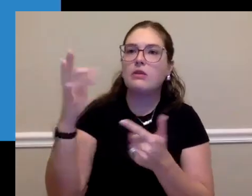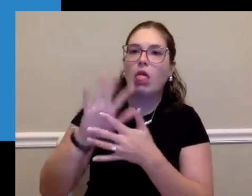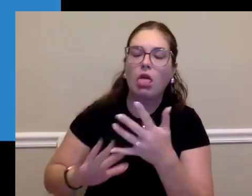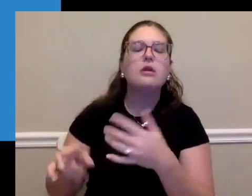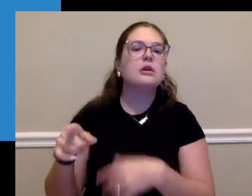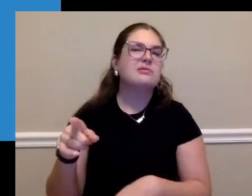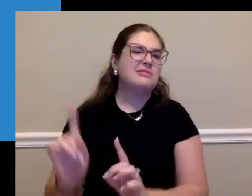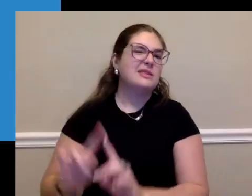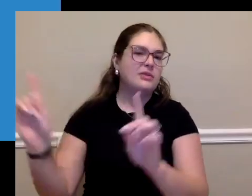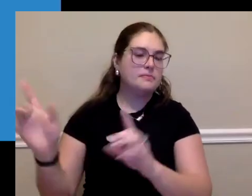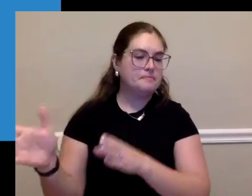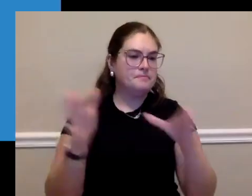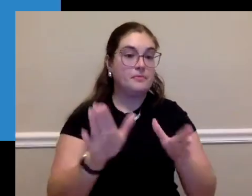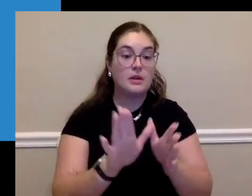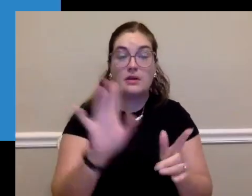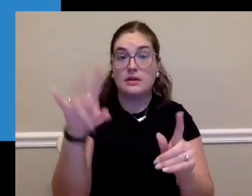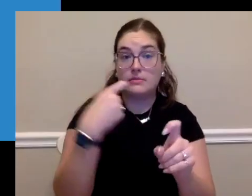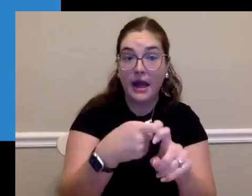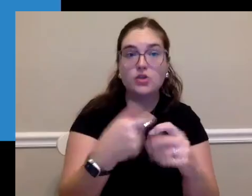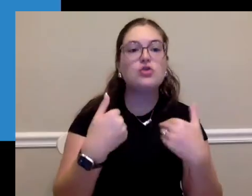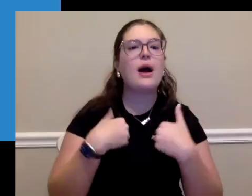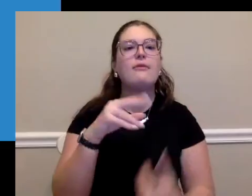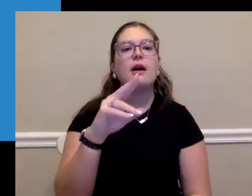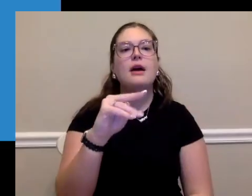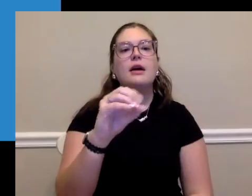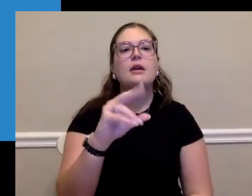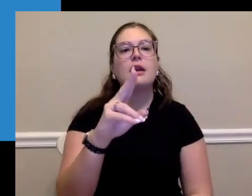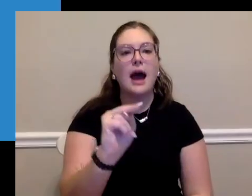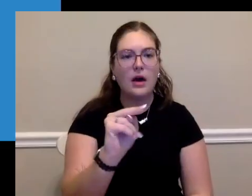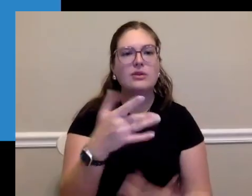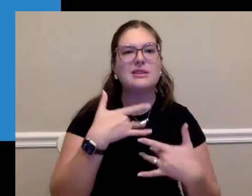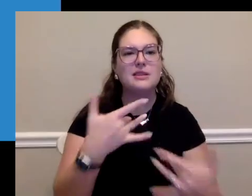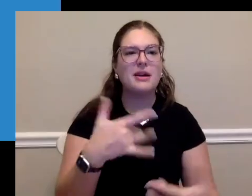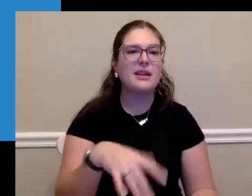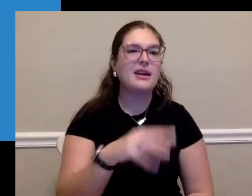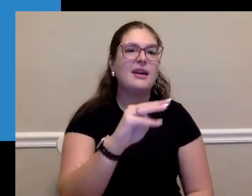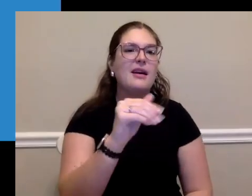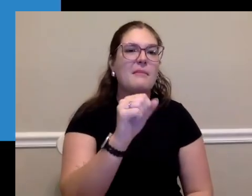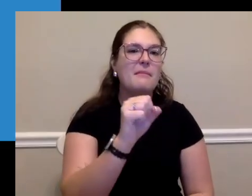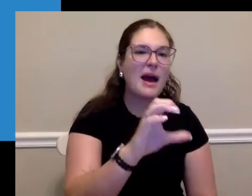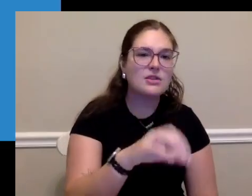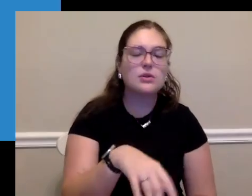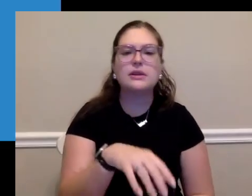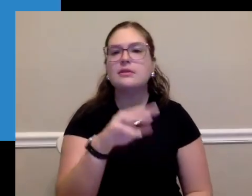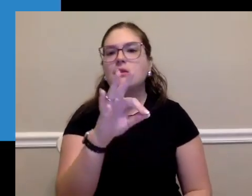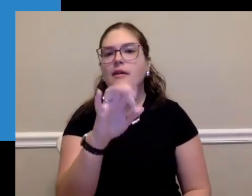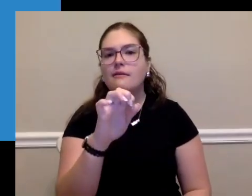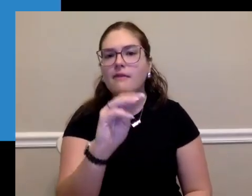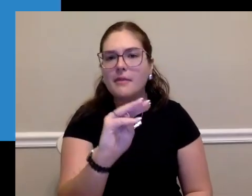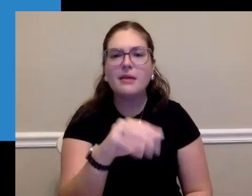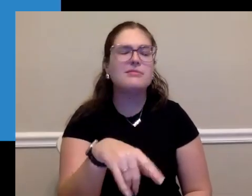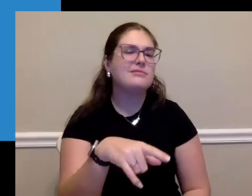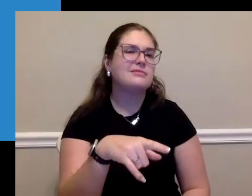in Spanish, if you have a noun, it's usually either a masculine noun or a feminine noun. There are very few examples of nouns